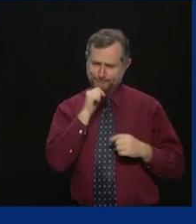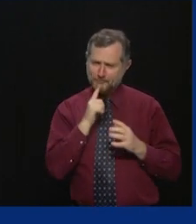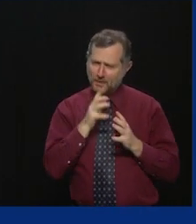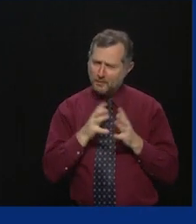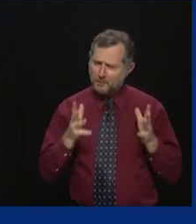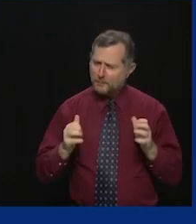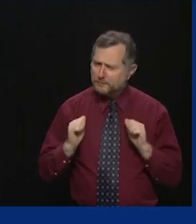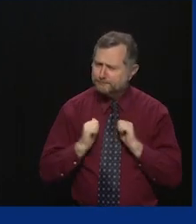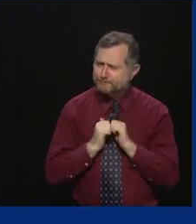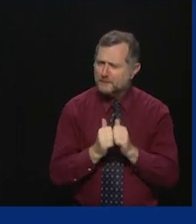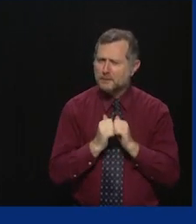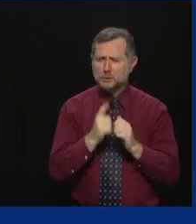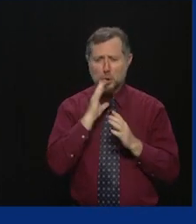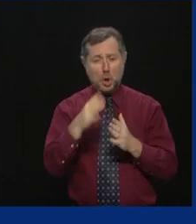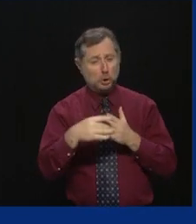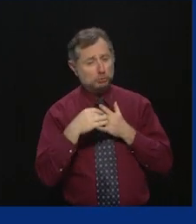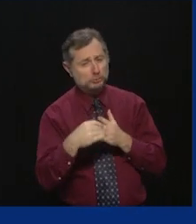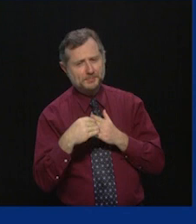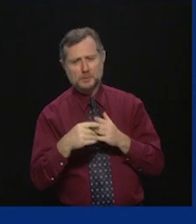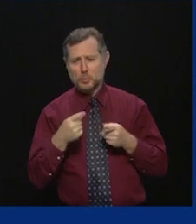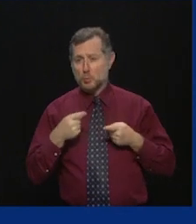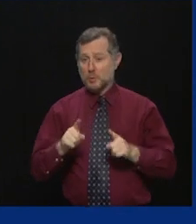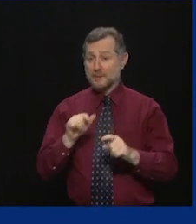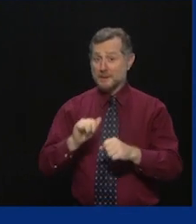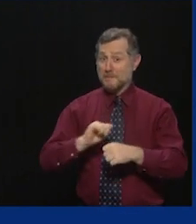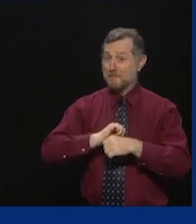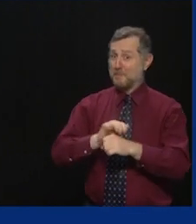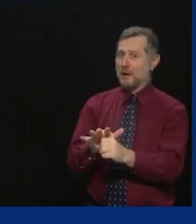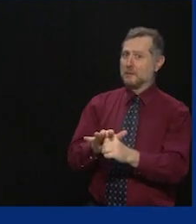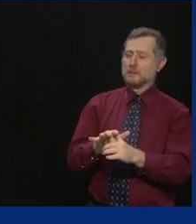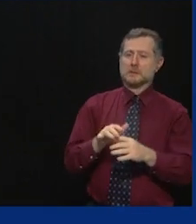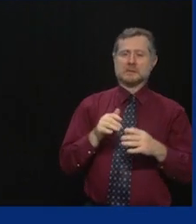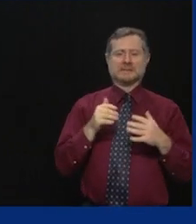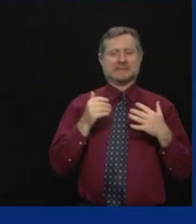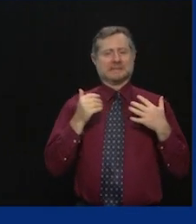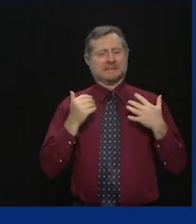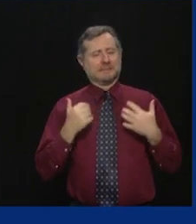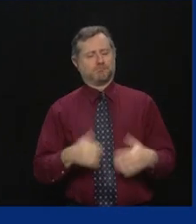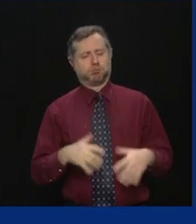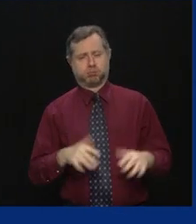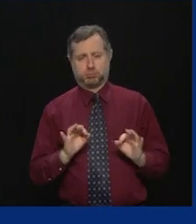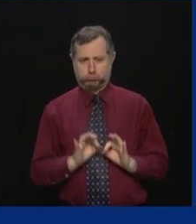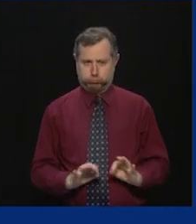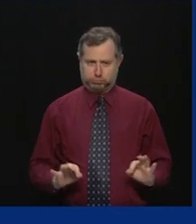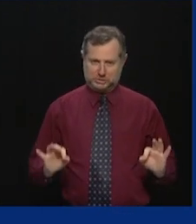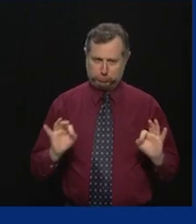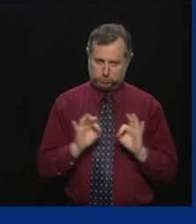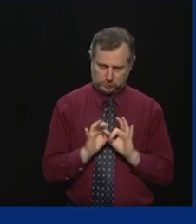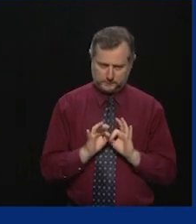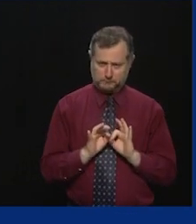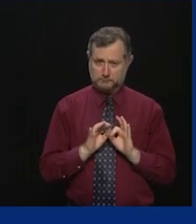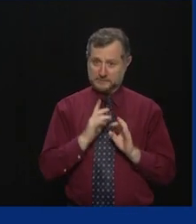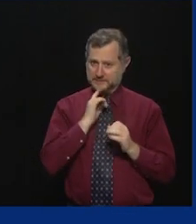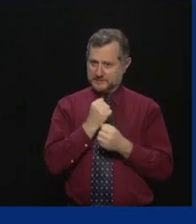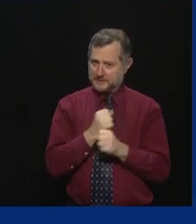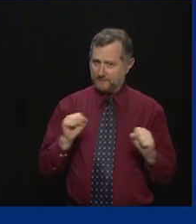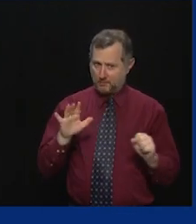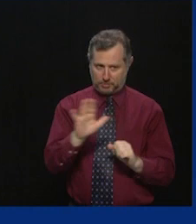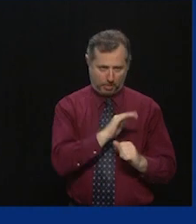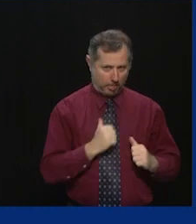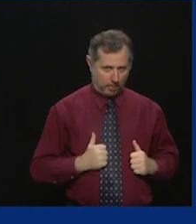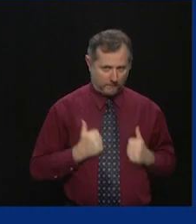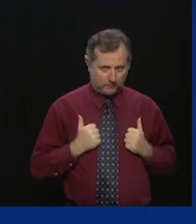especially during this pandemic, was so necessary, so critical to literally saving lives. Let's give our county executive a great round of